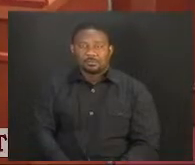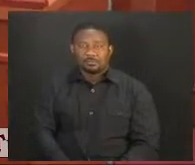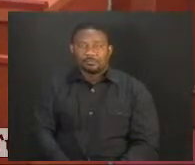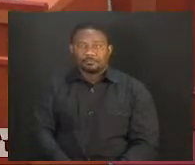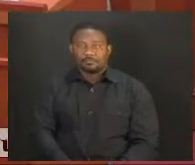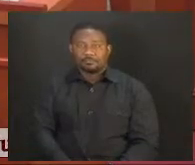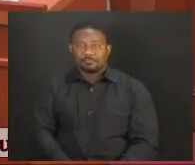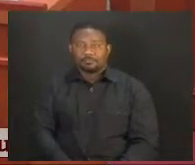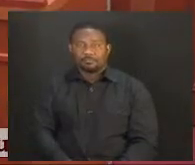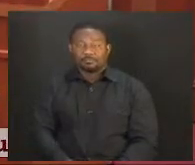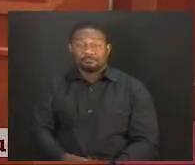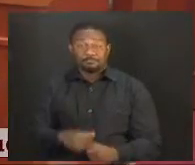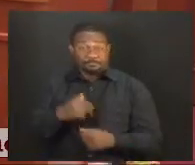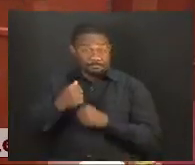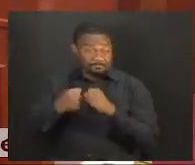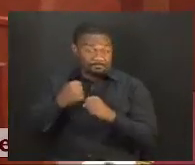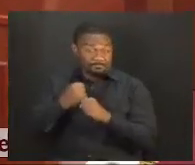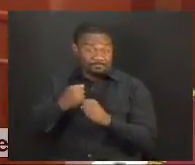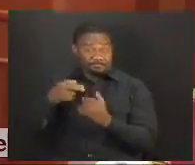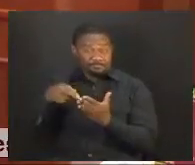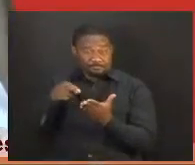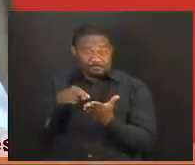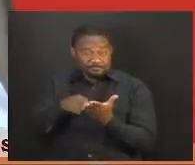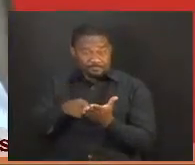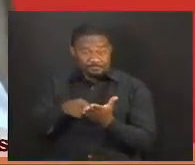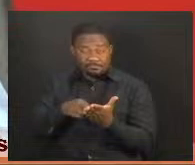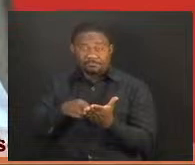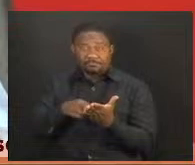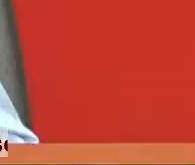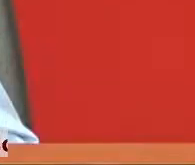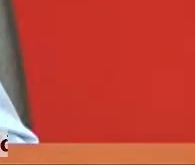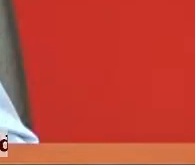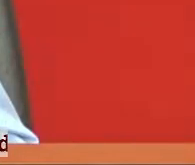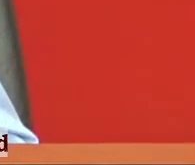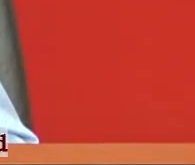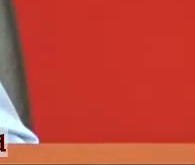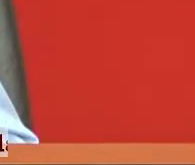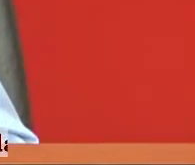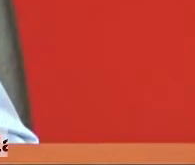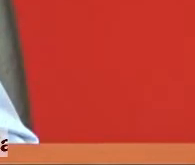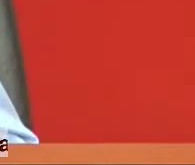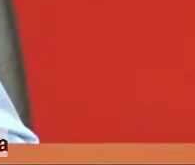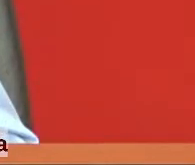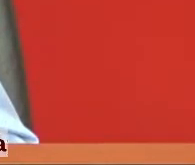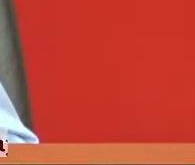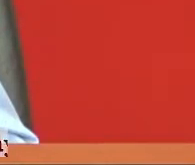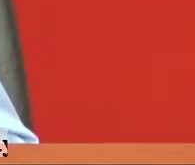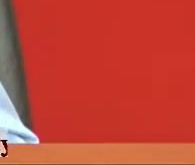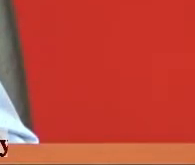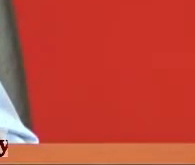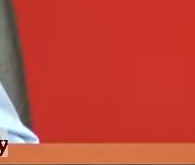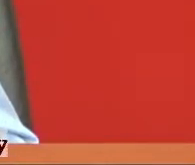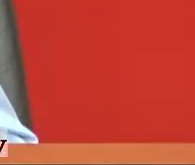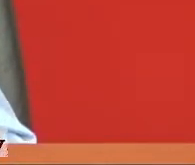Annual report on the Petroleum Fund for the 2024 fiscal year.